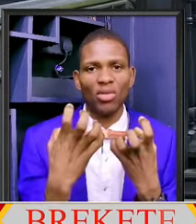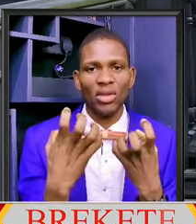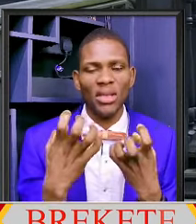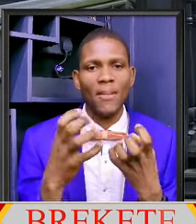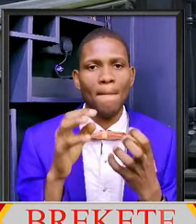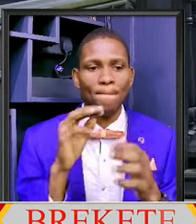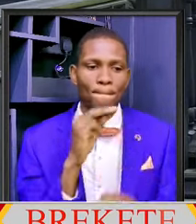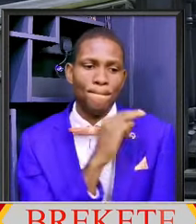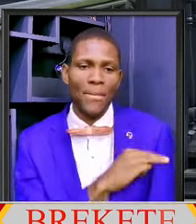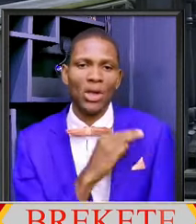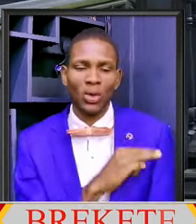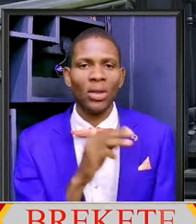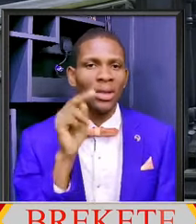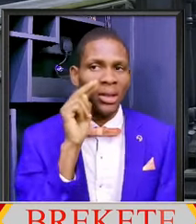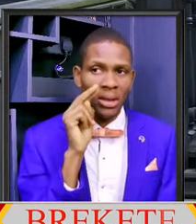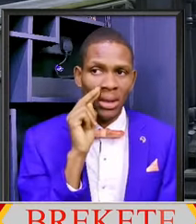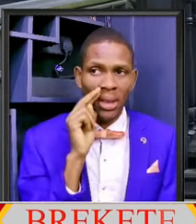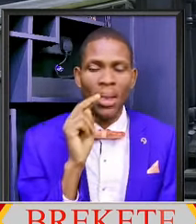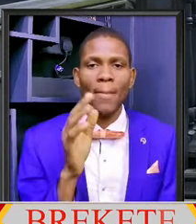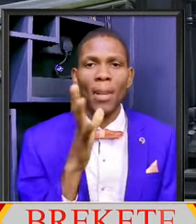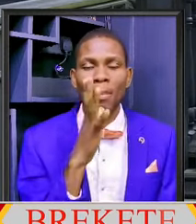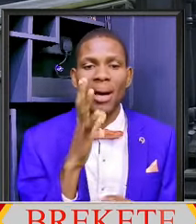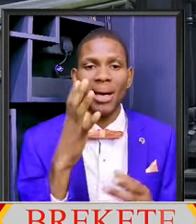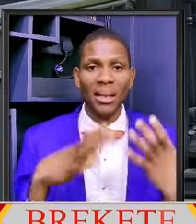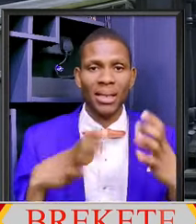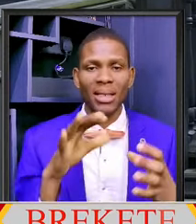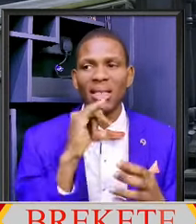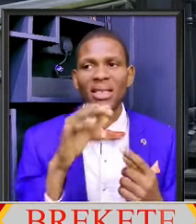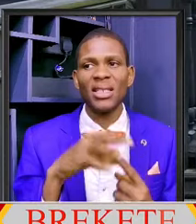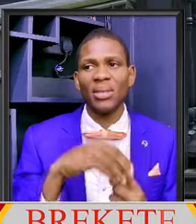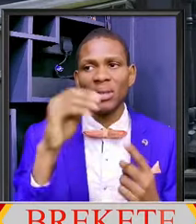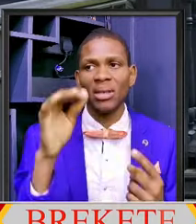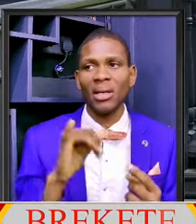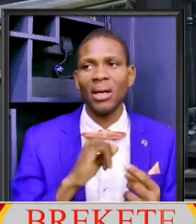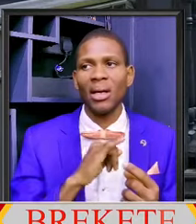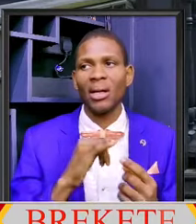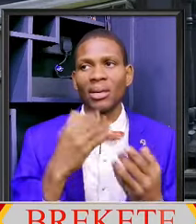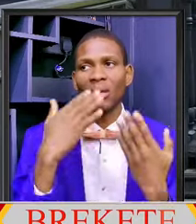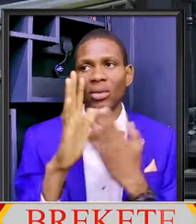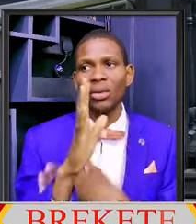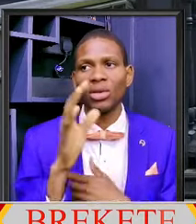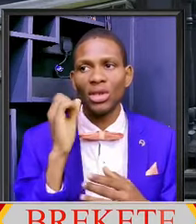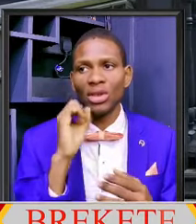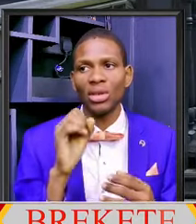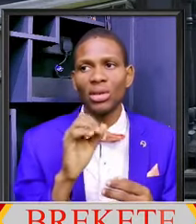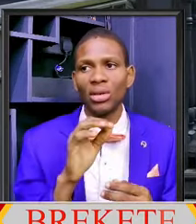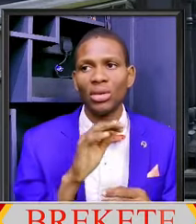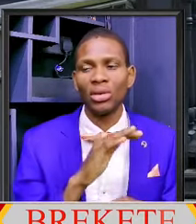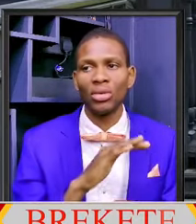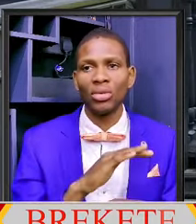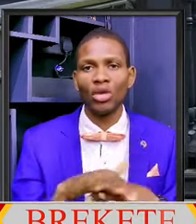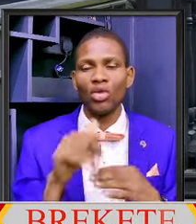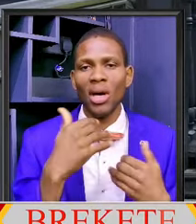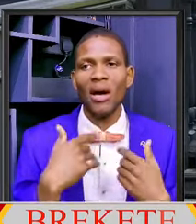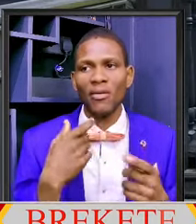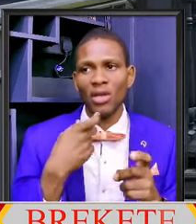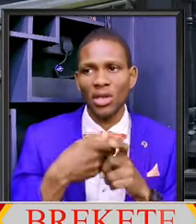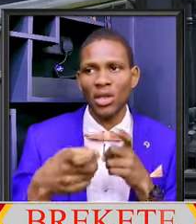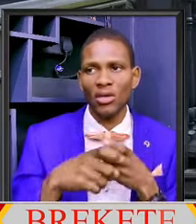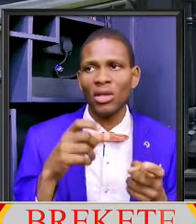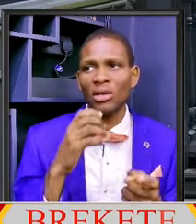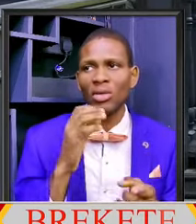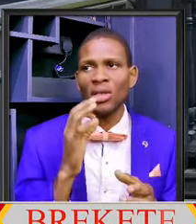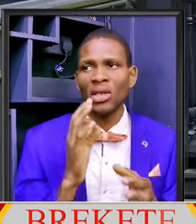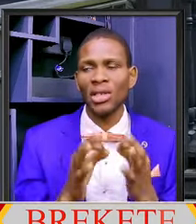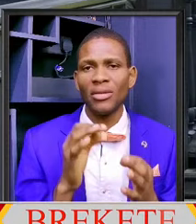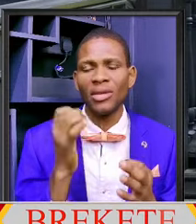go talk to them. Mama case na special case. Thank God, as he say, wound no day. Waiting then they look for now. If they cut the